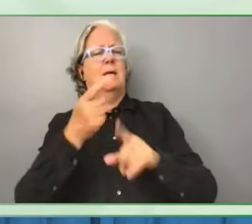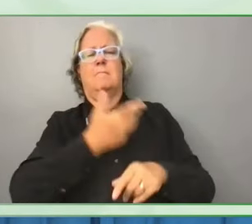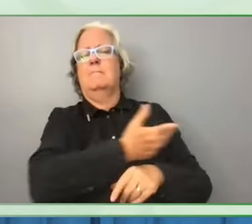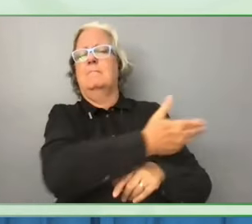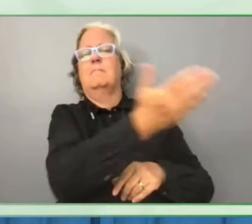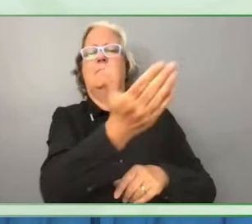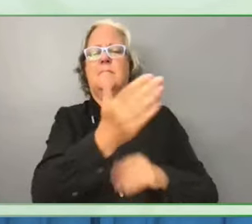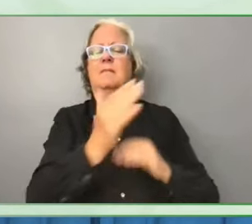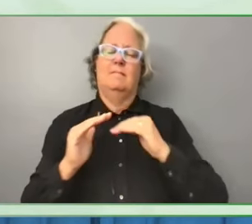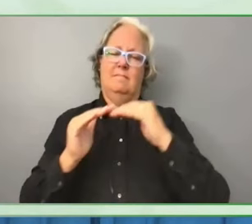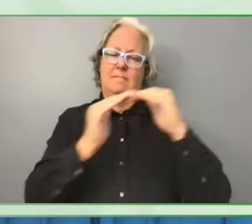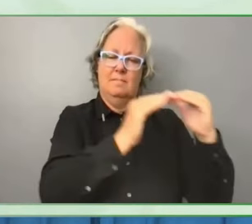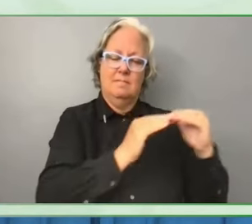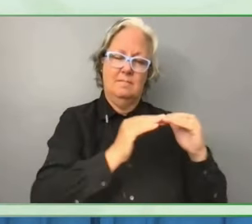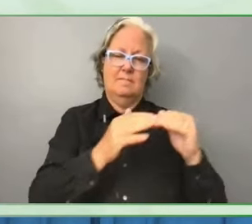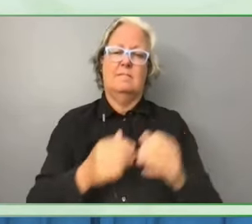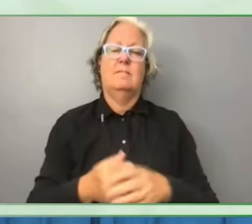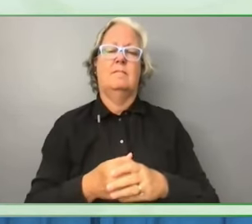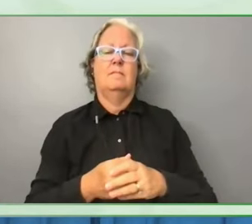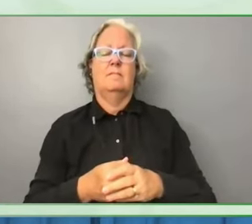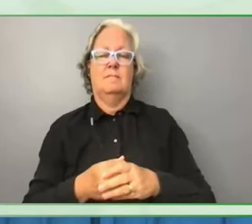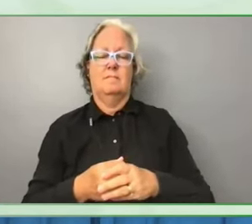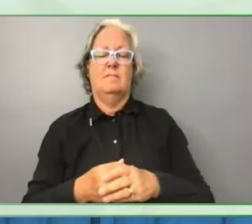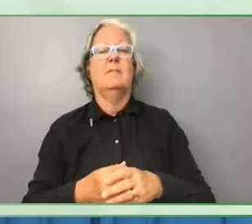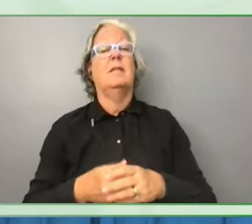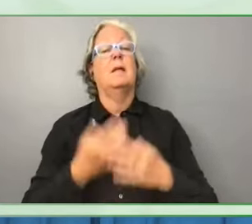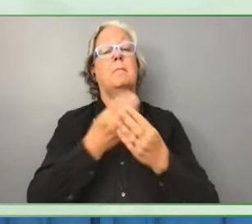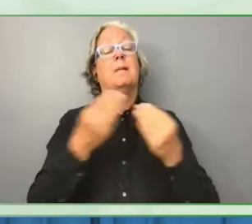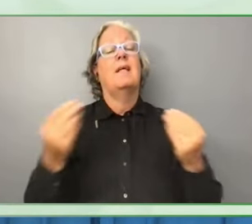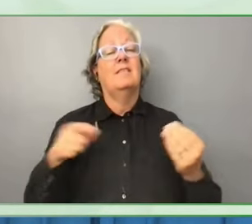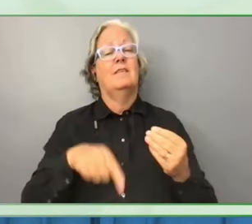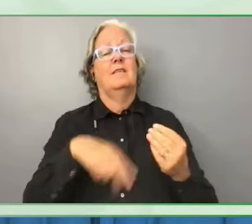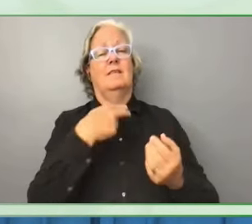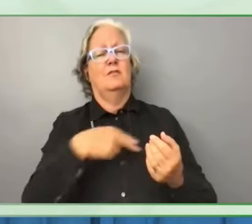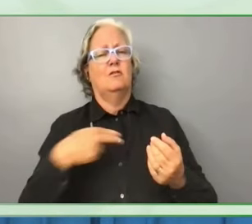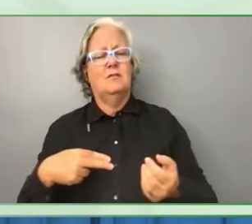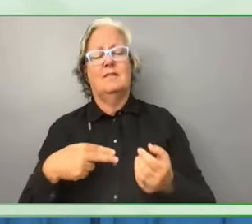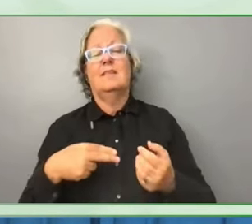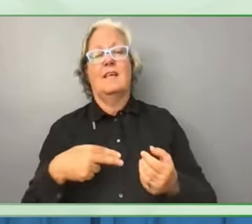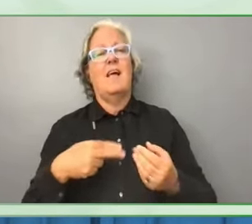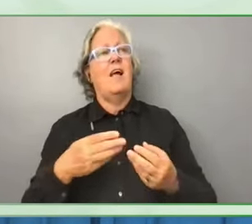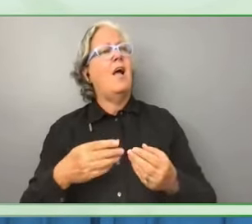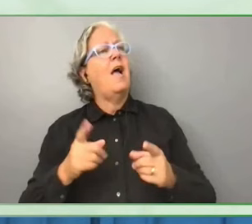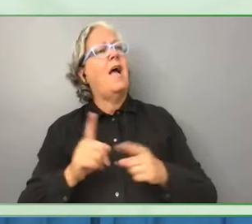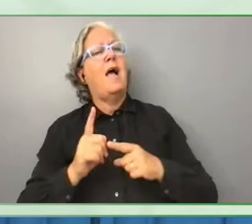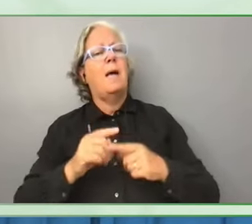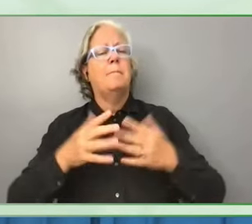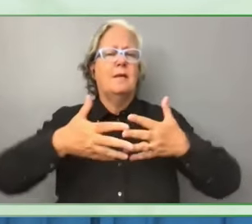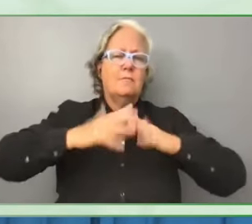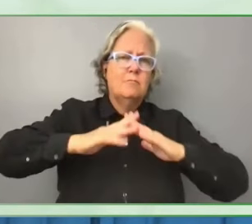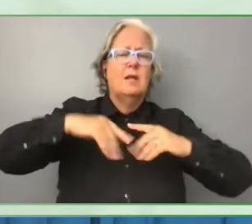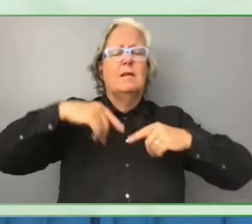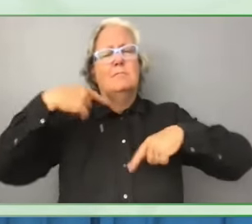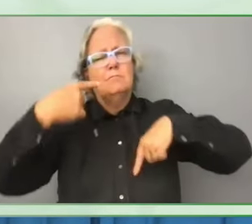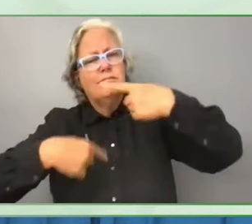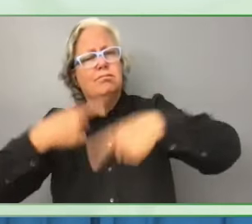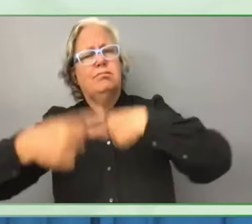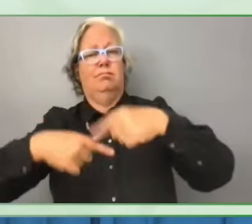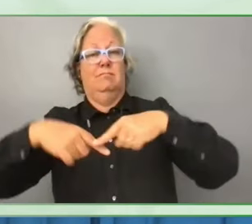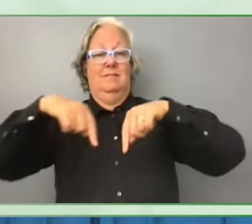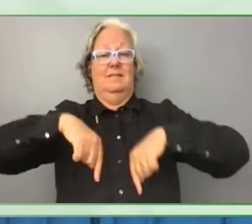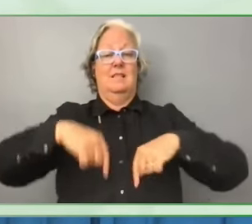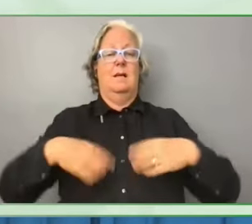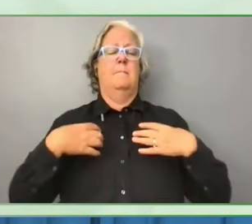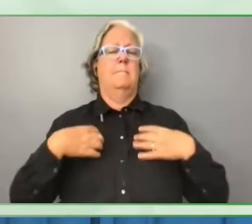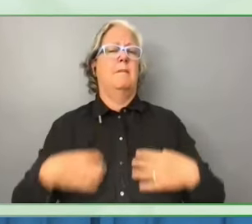Since 2008, NLR Indonesia have been implementing the My Body is Mine project, supported by Liliane Foundation, an MBIM project objective